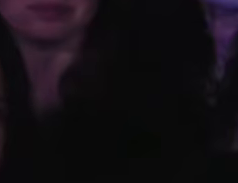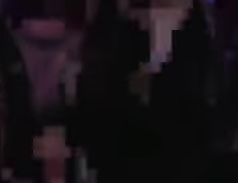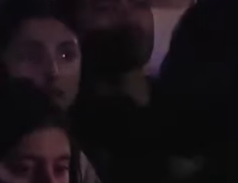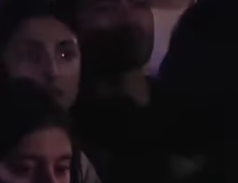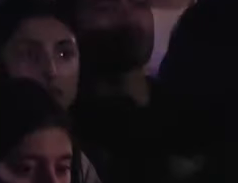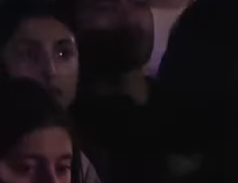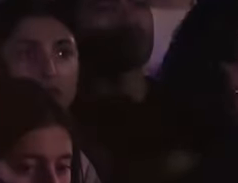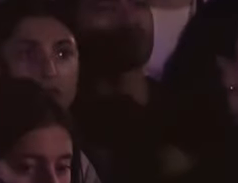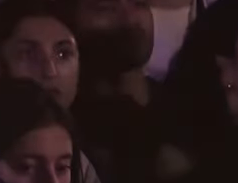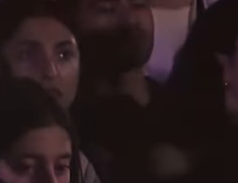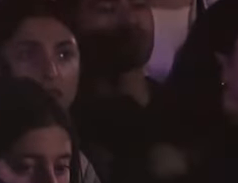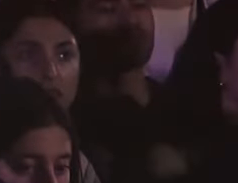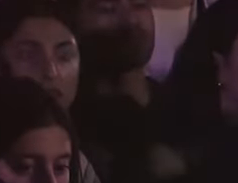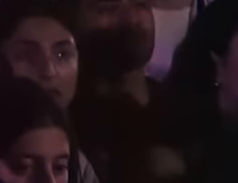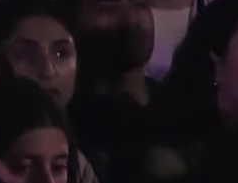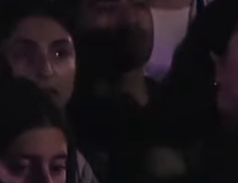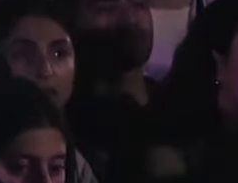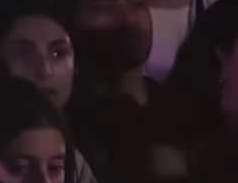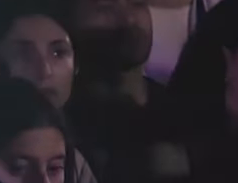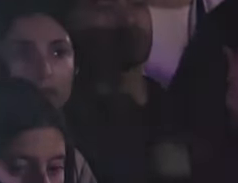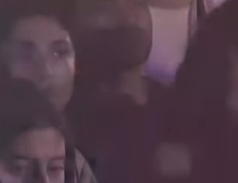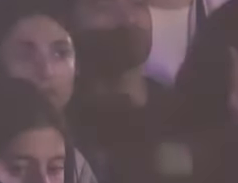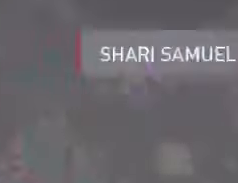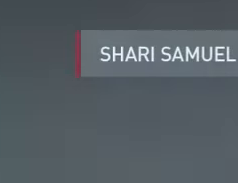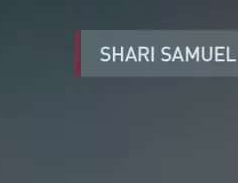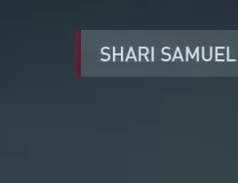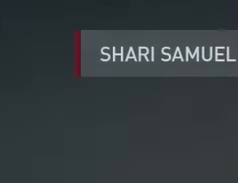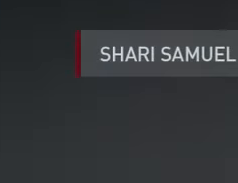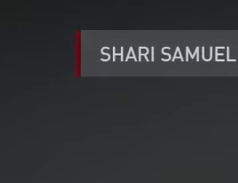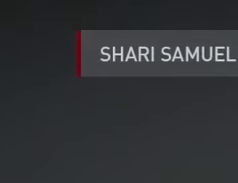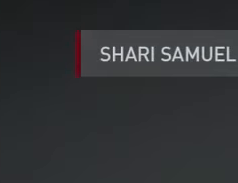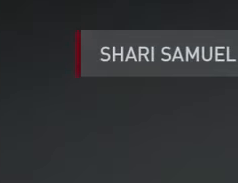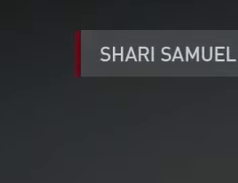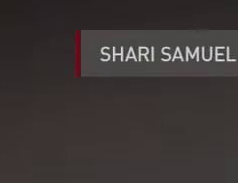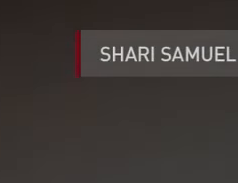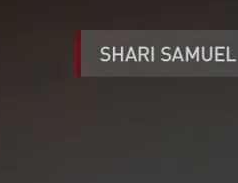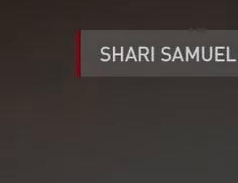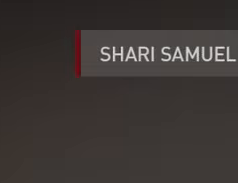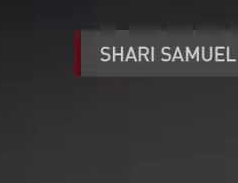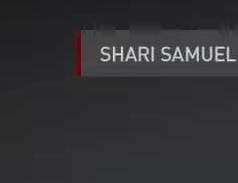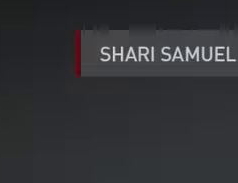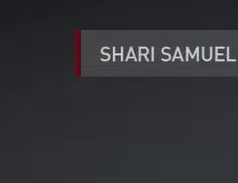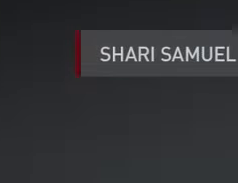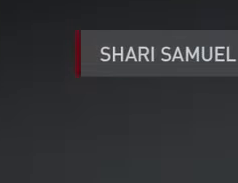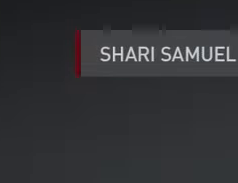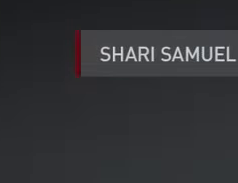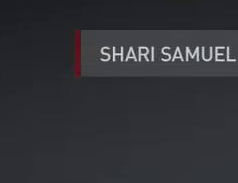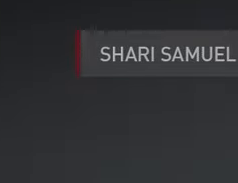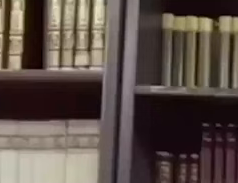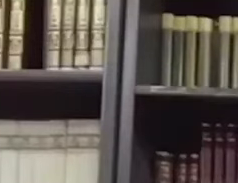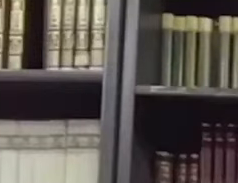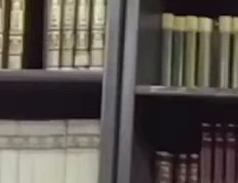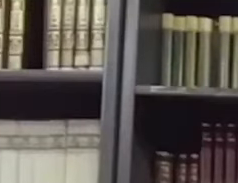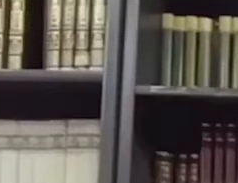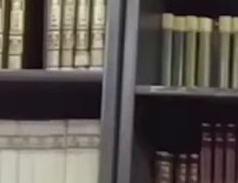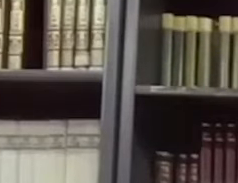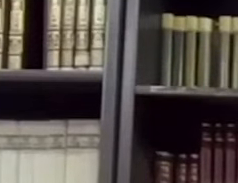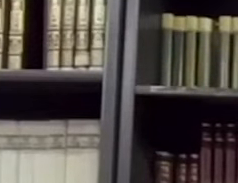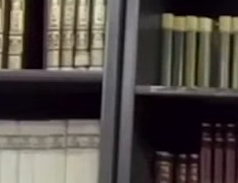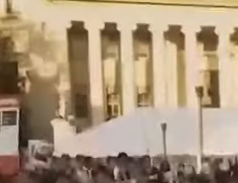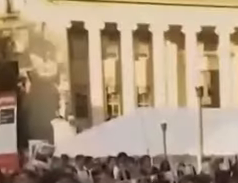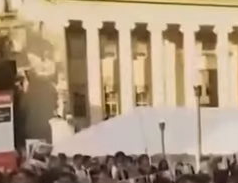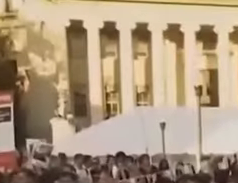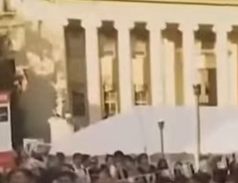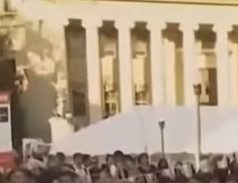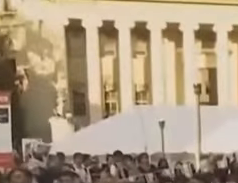Jews and students, will win the war against anti-Semitism. We're coming together. That's what we see as the best way to counteract this